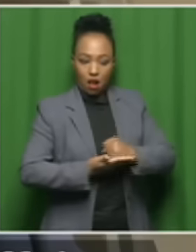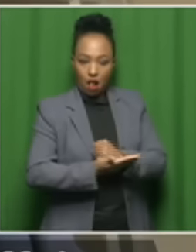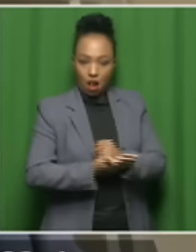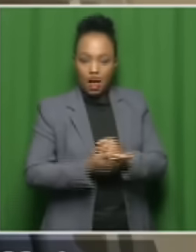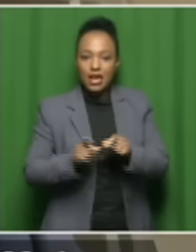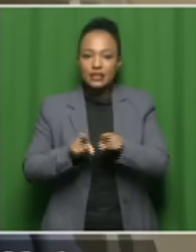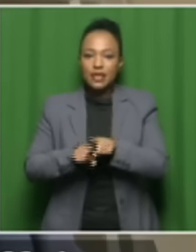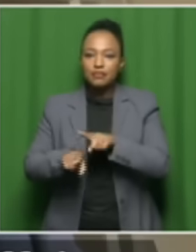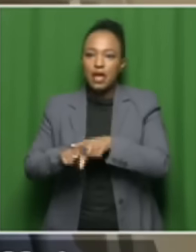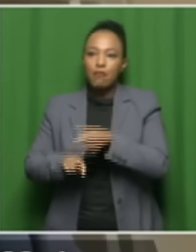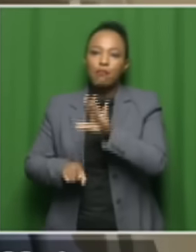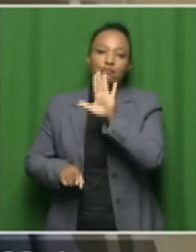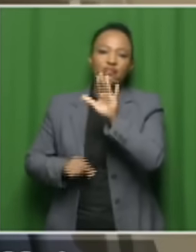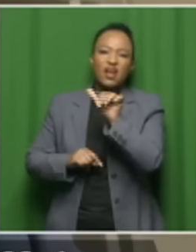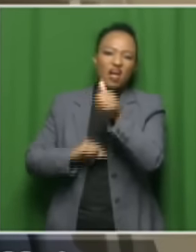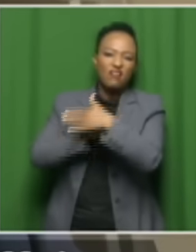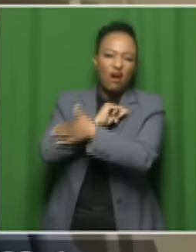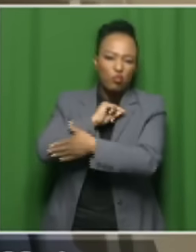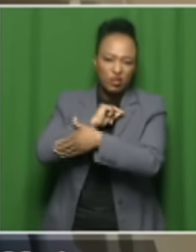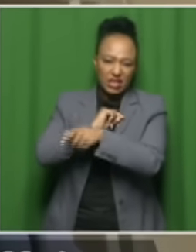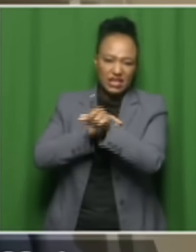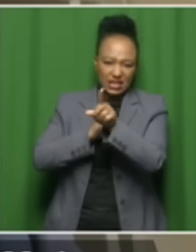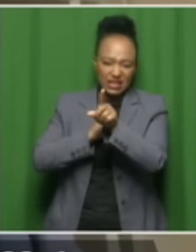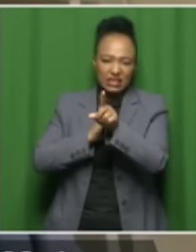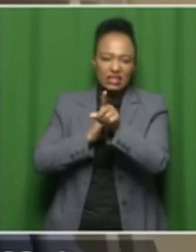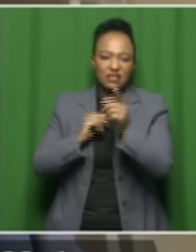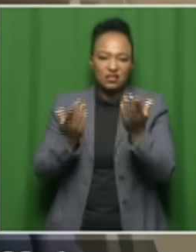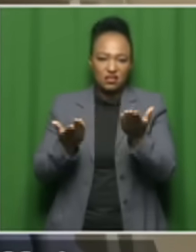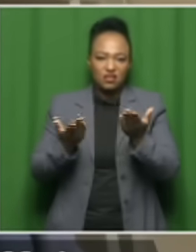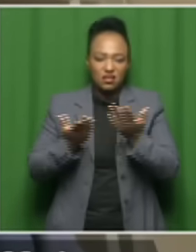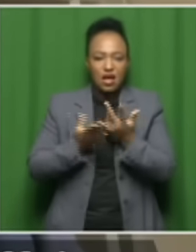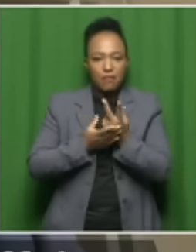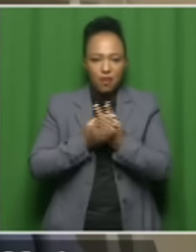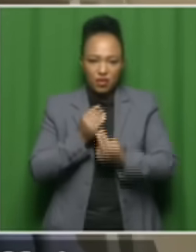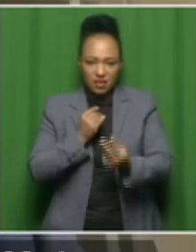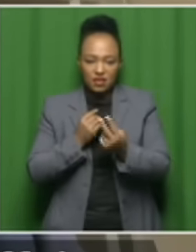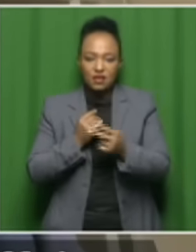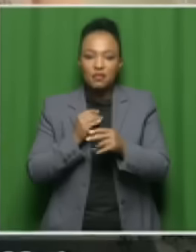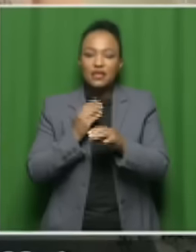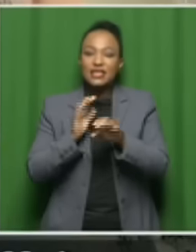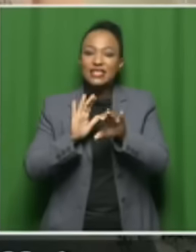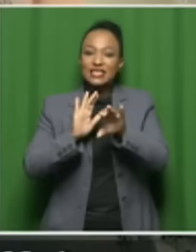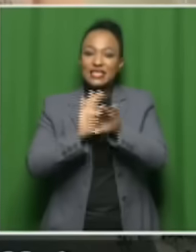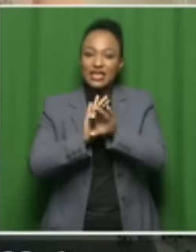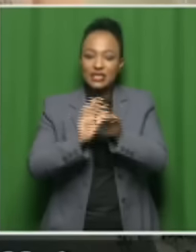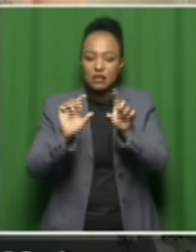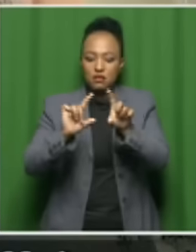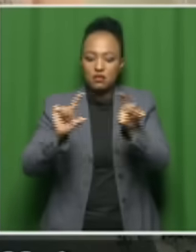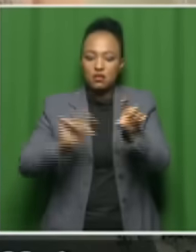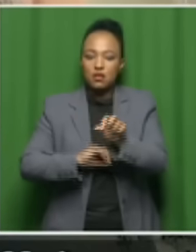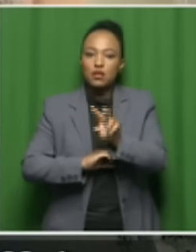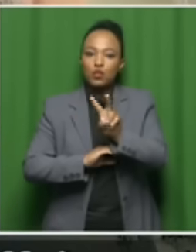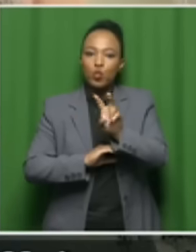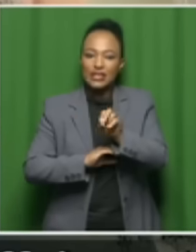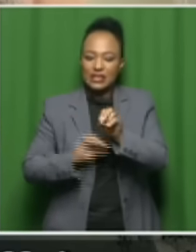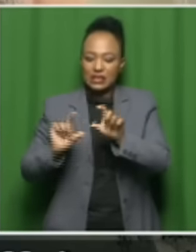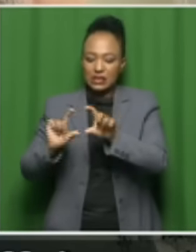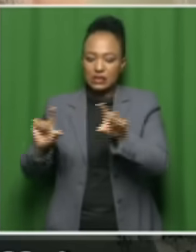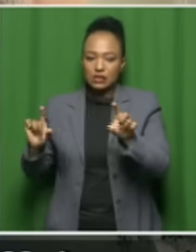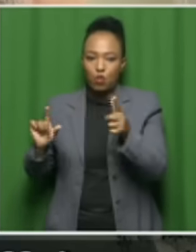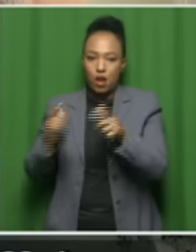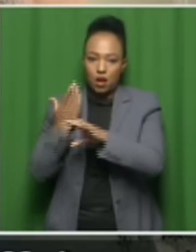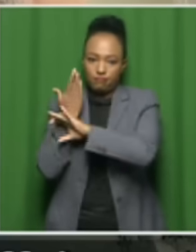nub of the case, and it centered around Section 20 of the Constitution. So, I mean, if we look back now at the